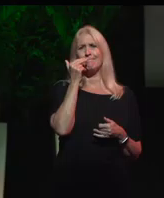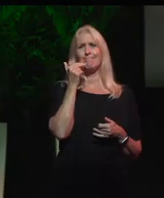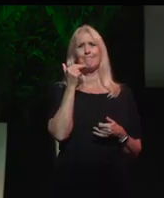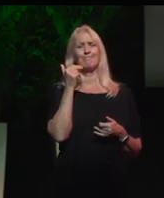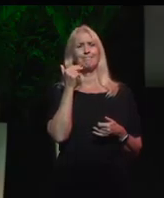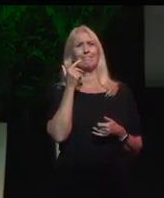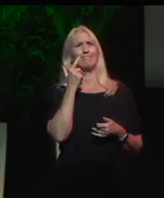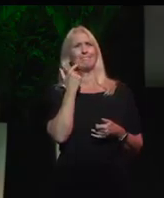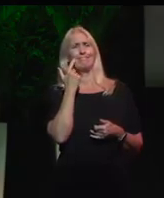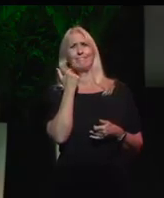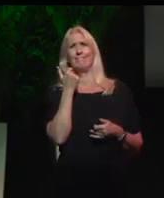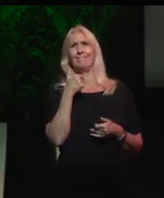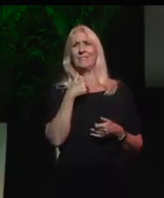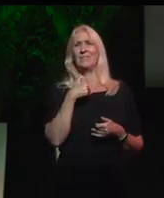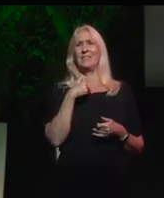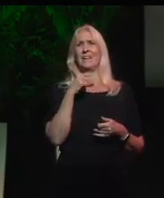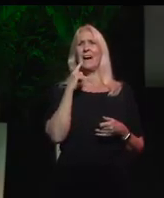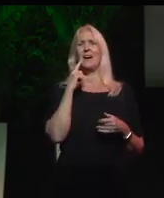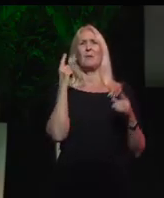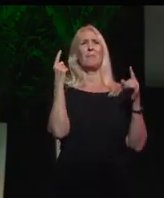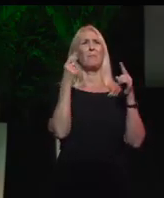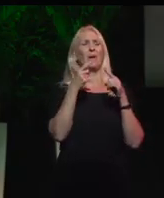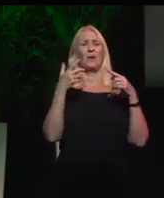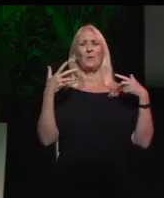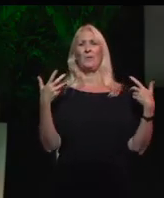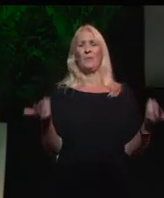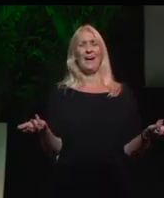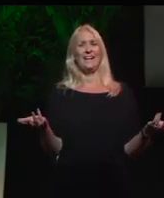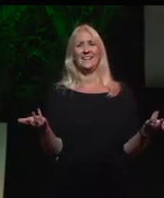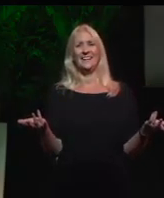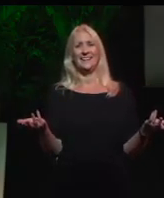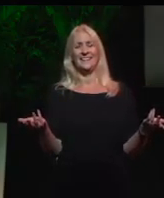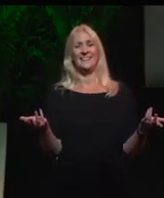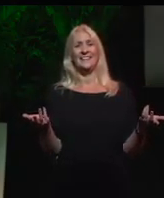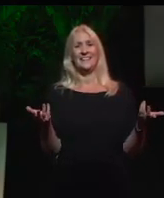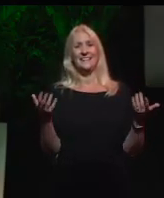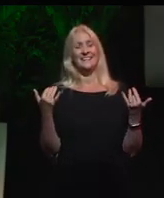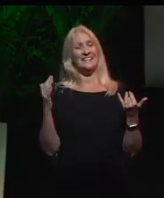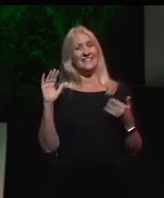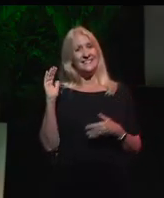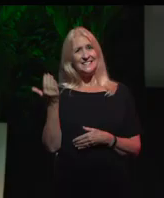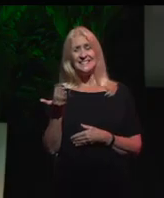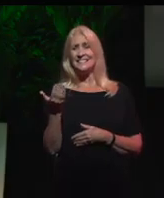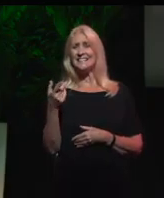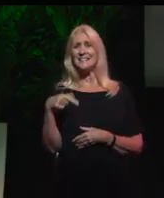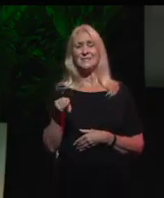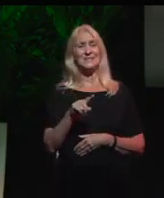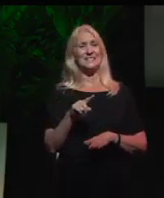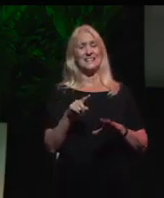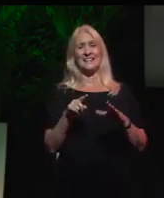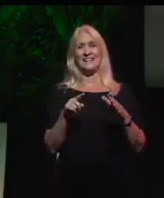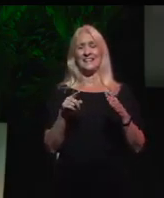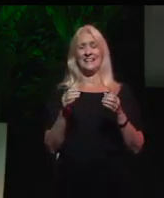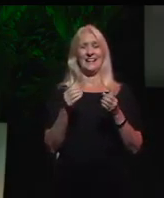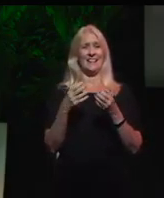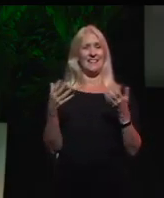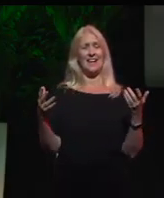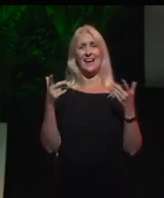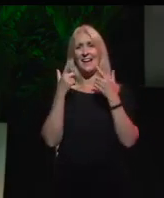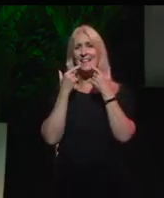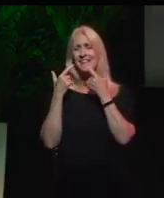away at our own pointlessness, as that abyss is cackling right now at the hubris of major universities throughout the